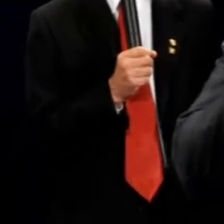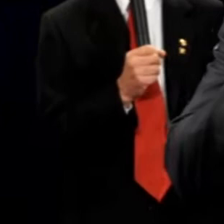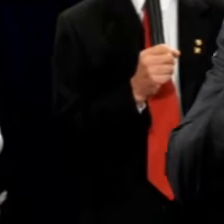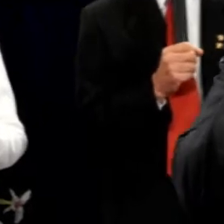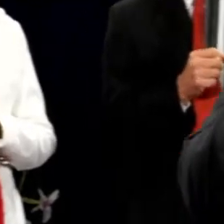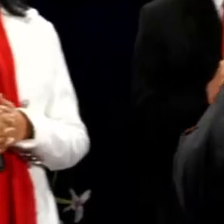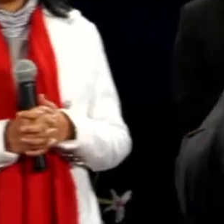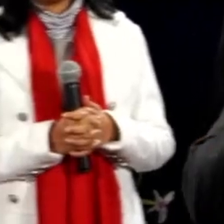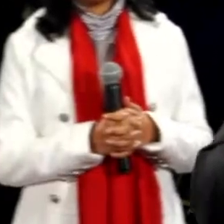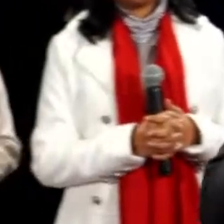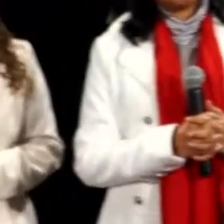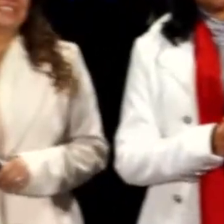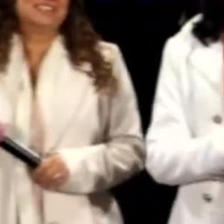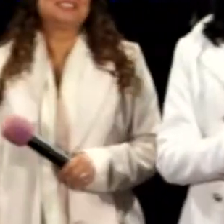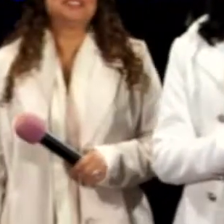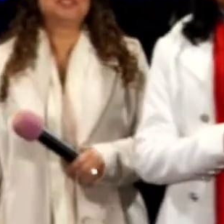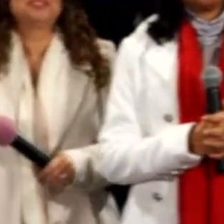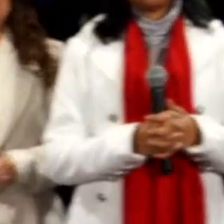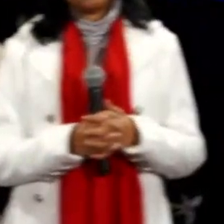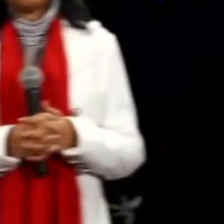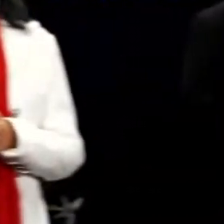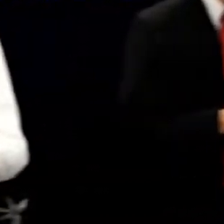beautiful song. Are you drinking at the springs of living water?